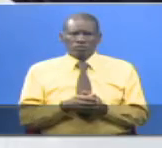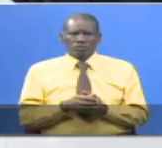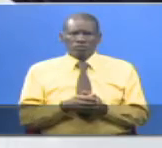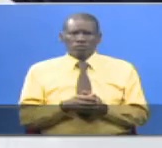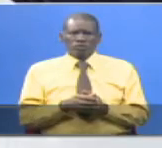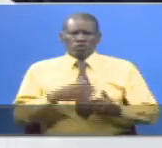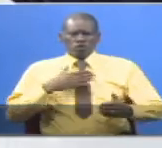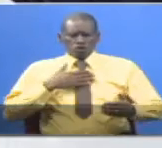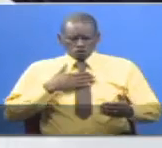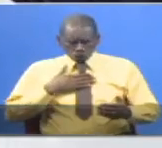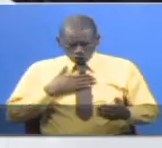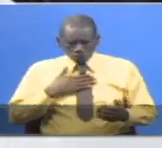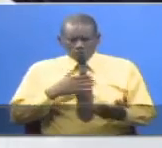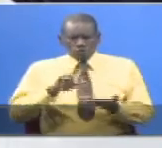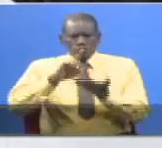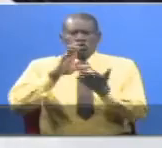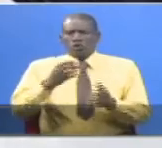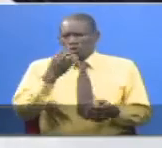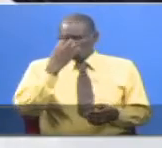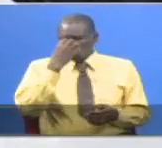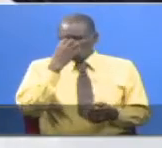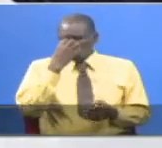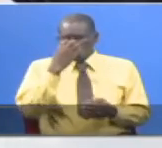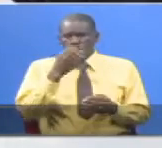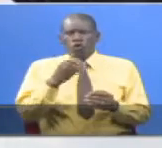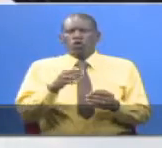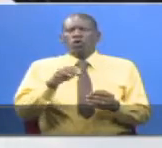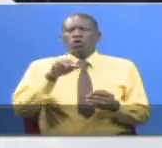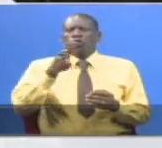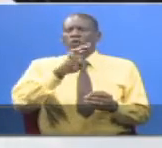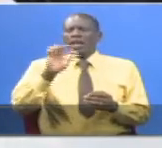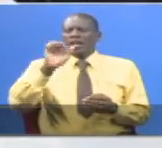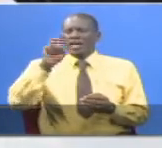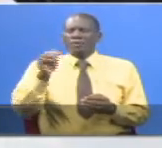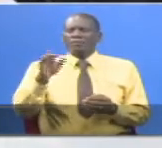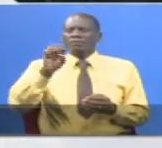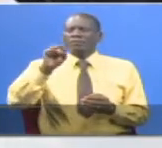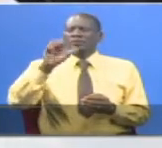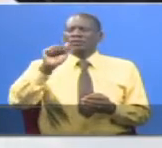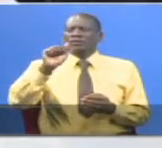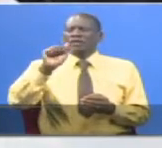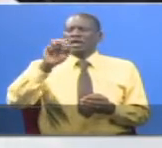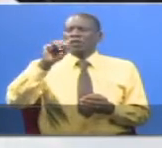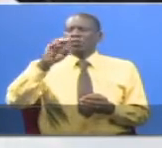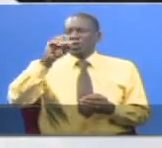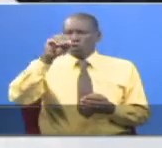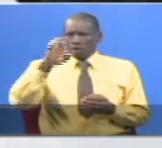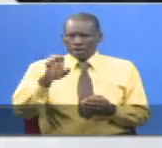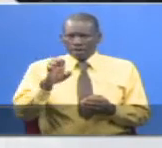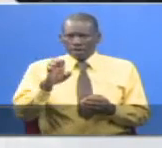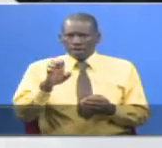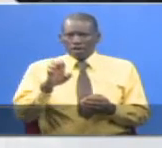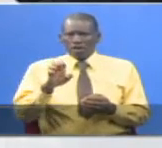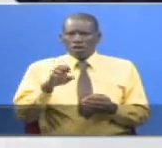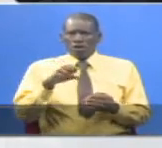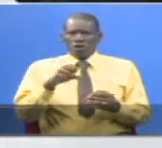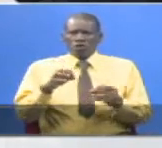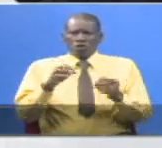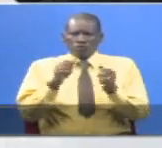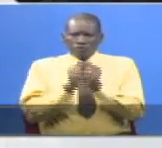Honorable Dr. Ruto William Samoei was on the